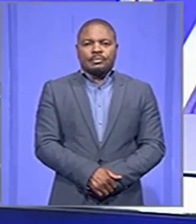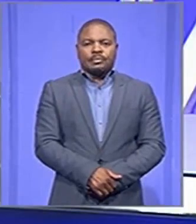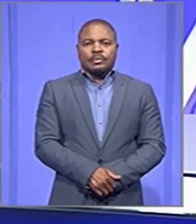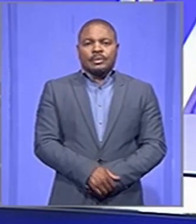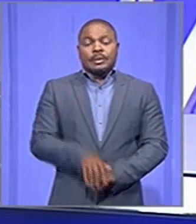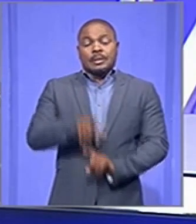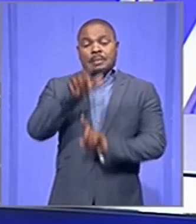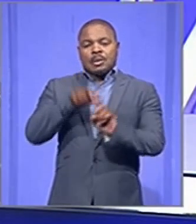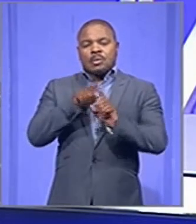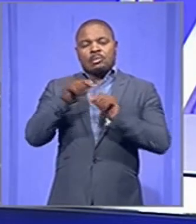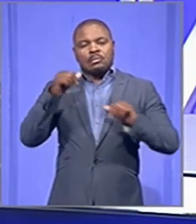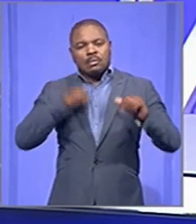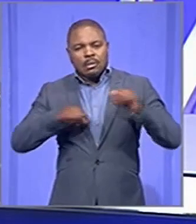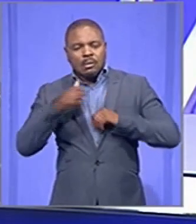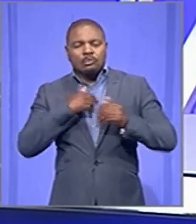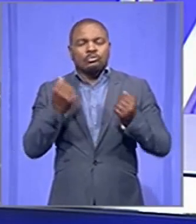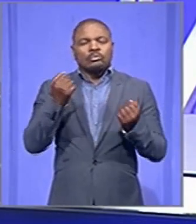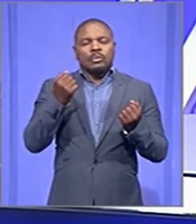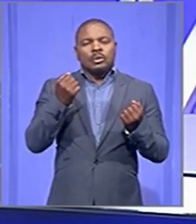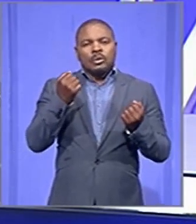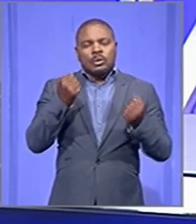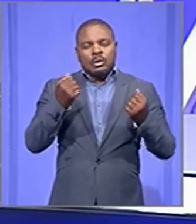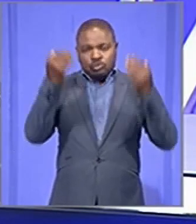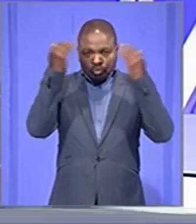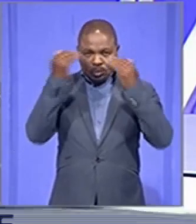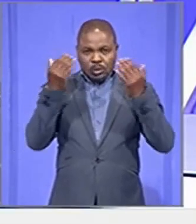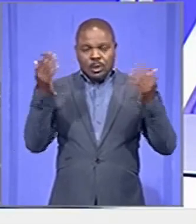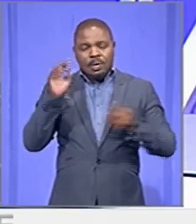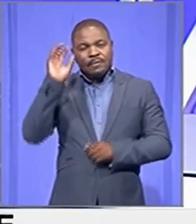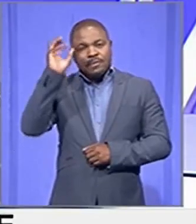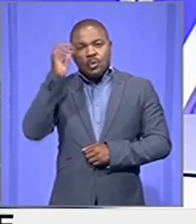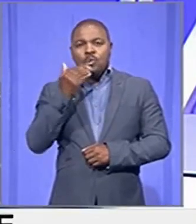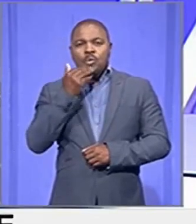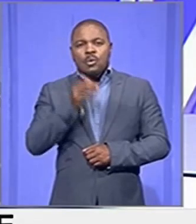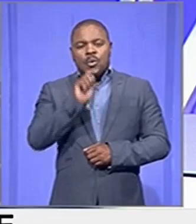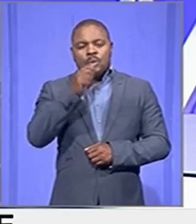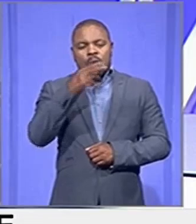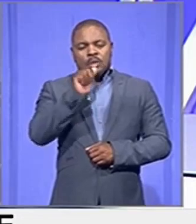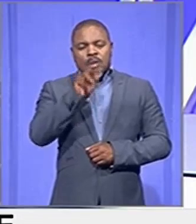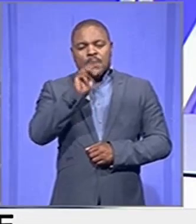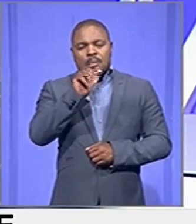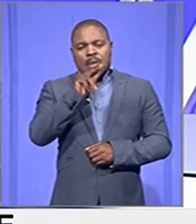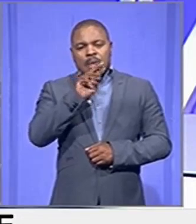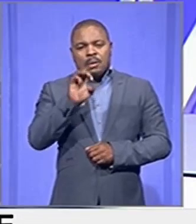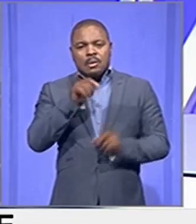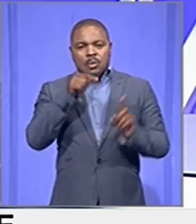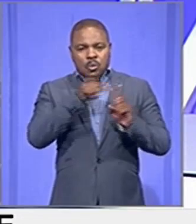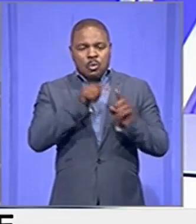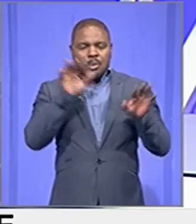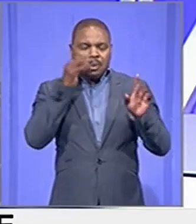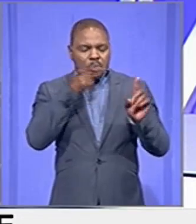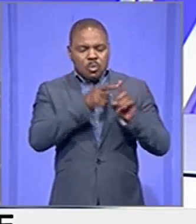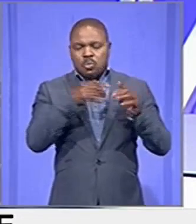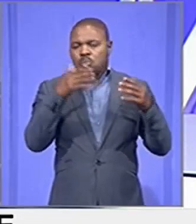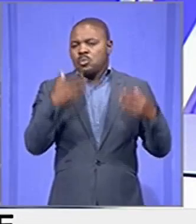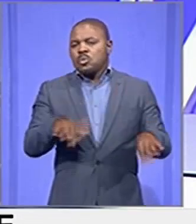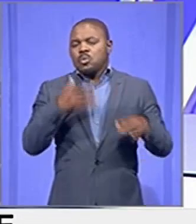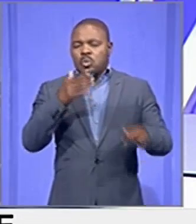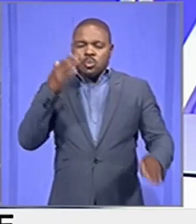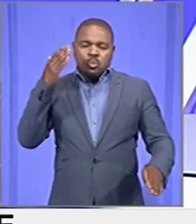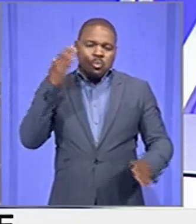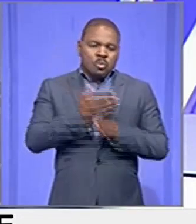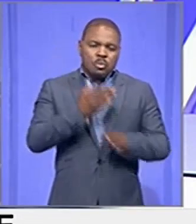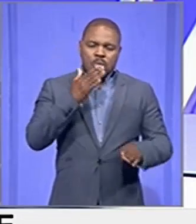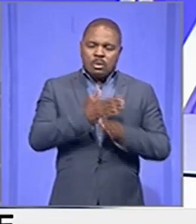Moahlodi ya neng a tshwere mokobo bo lekgotleng le phahameng la dinyewe la Free State Mamello Thamae o hlaloswa e le motho ya neng a sebetsa ka thata ha